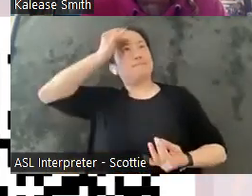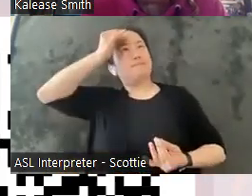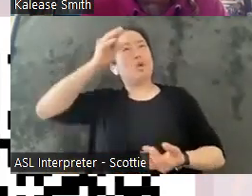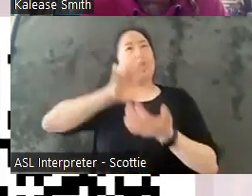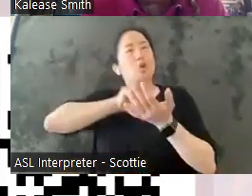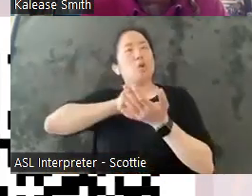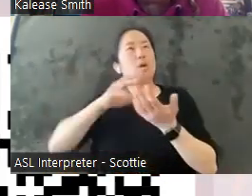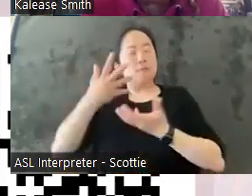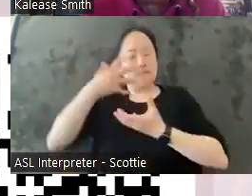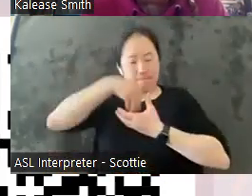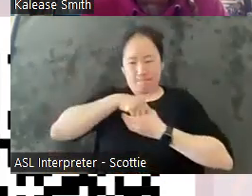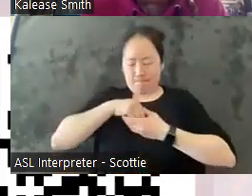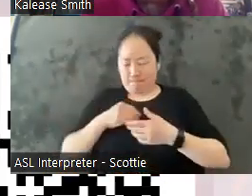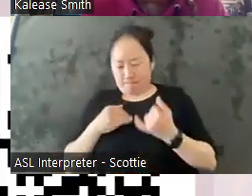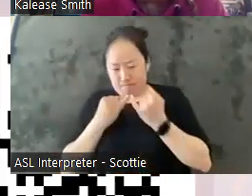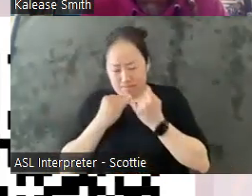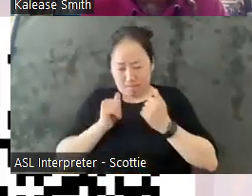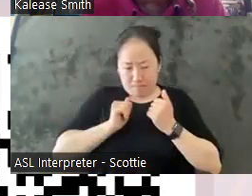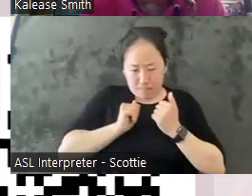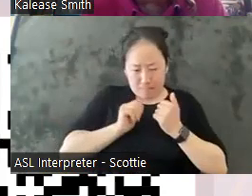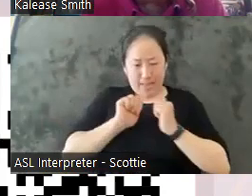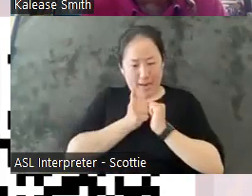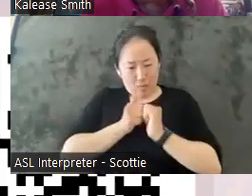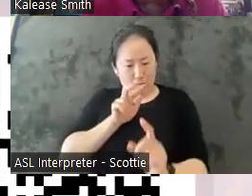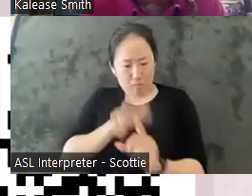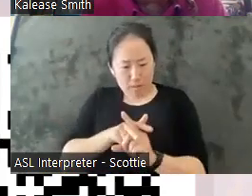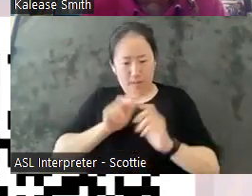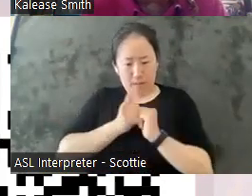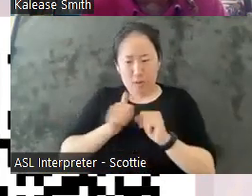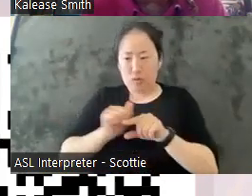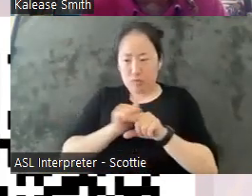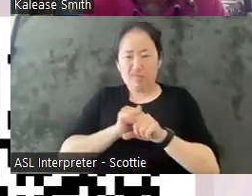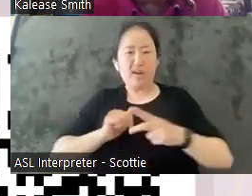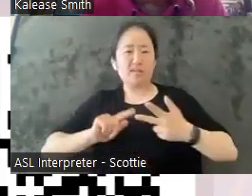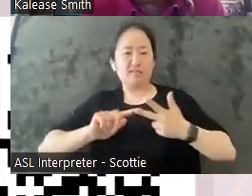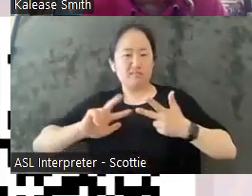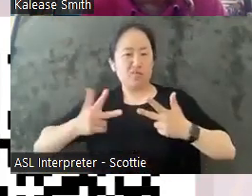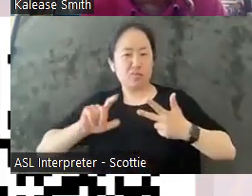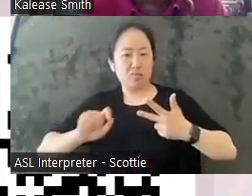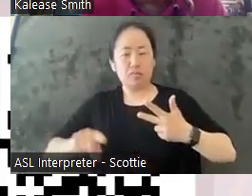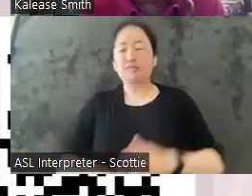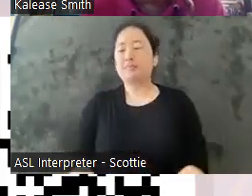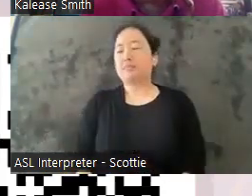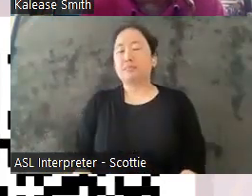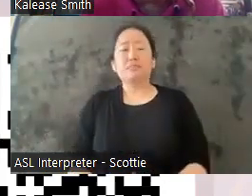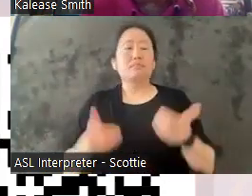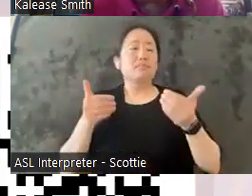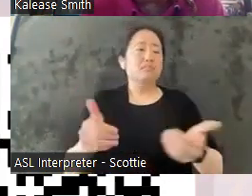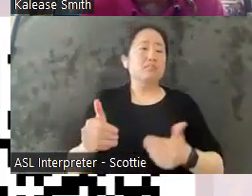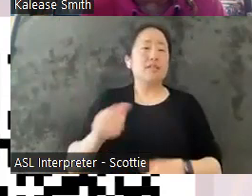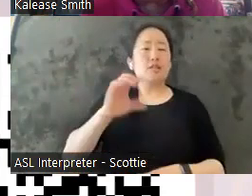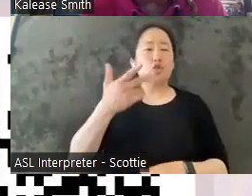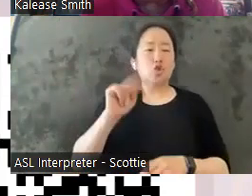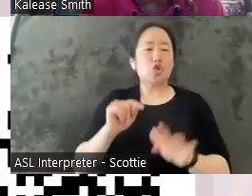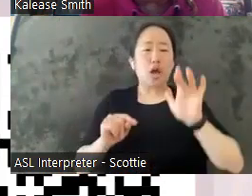can brainstorm what is one way you want to practice doing that in the future. So like I said, you can either click on the link in the chat or scan